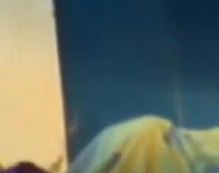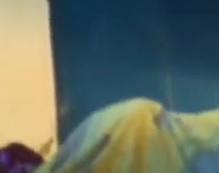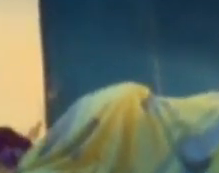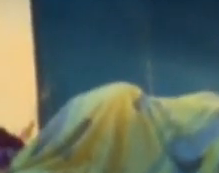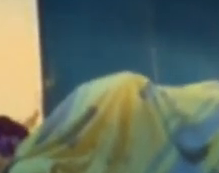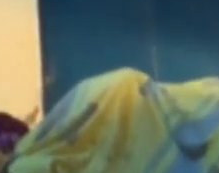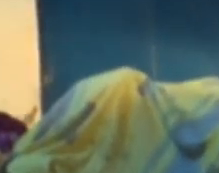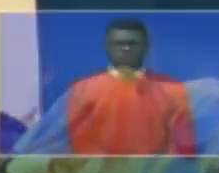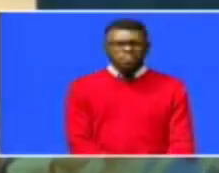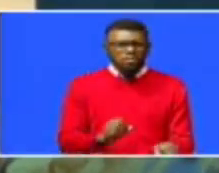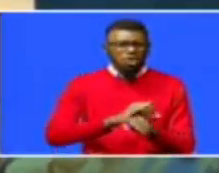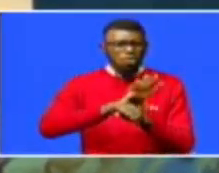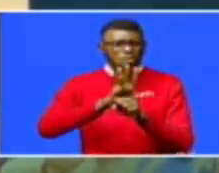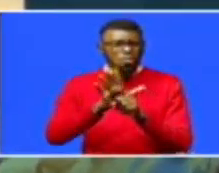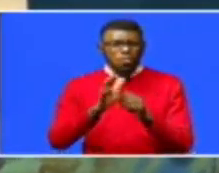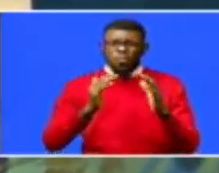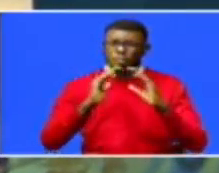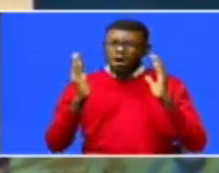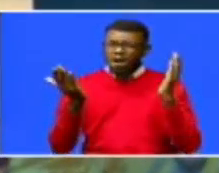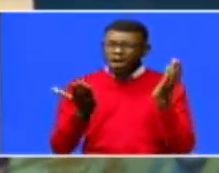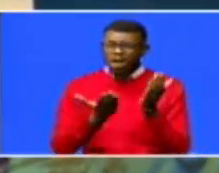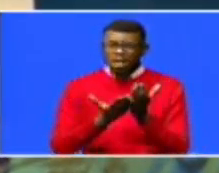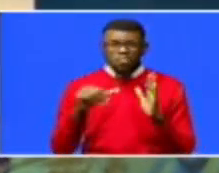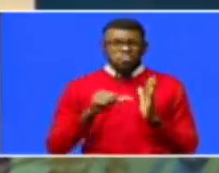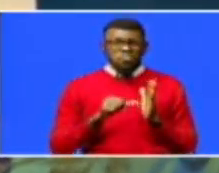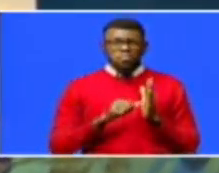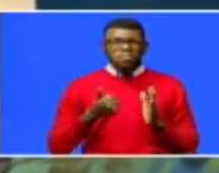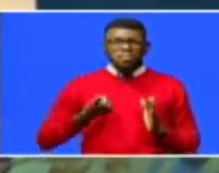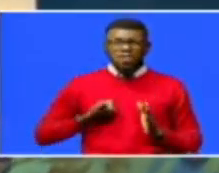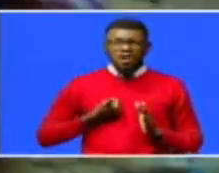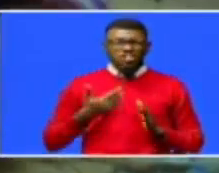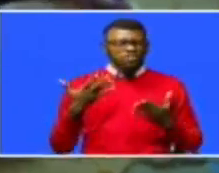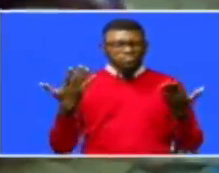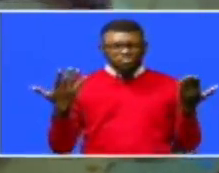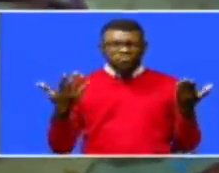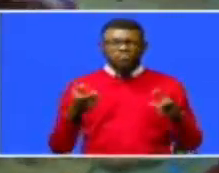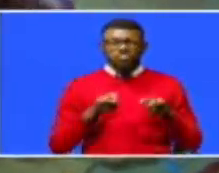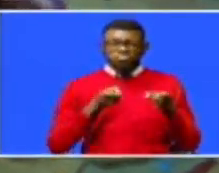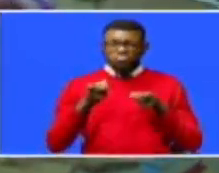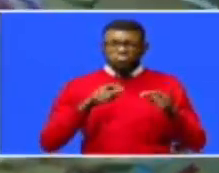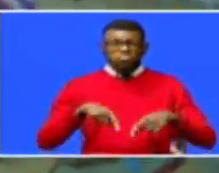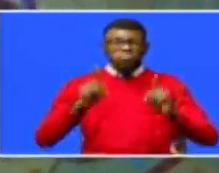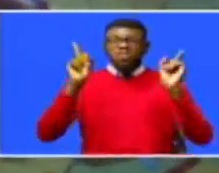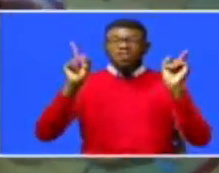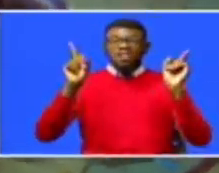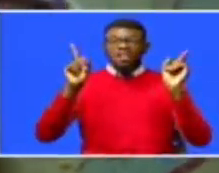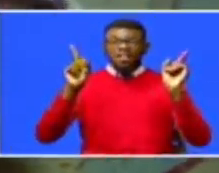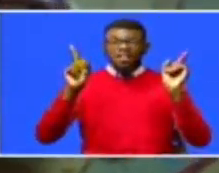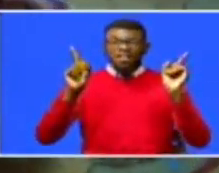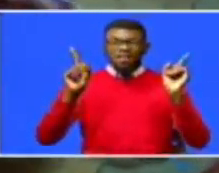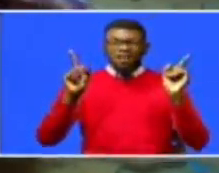The scare of the coronavirus global pandemic is something the girls now have to manage. They have no choice.